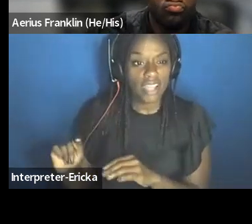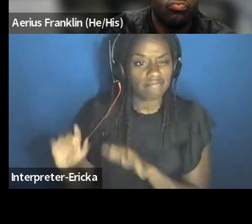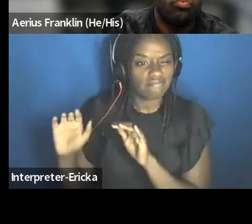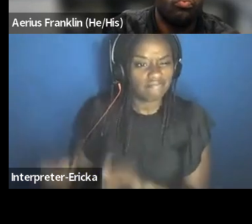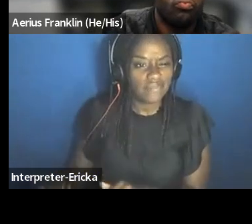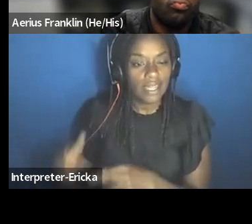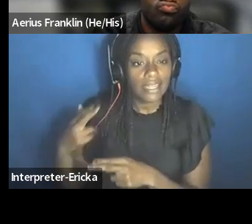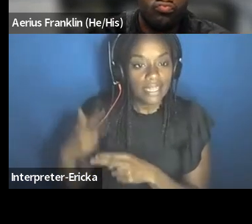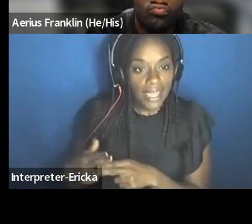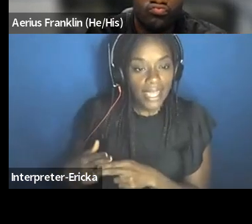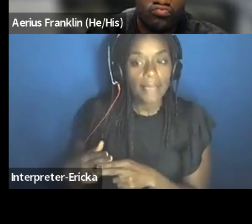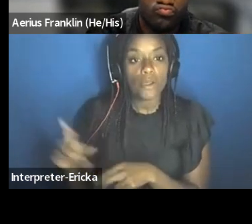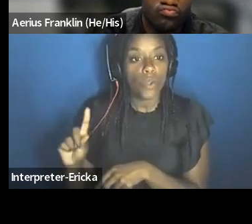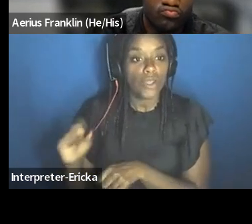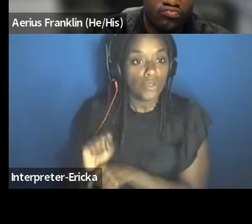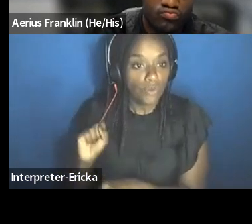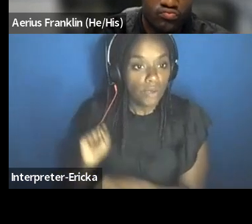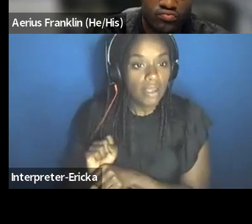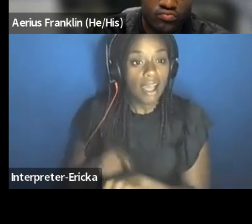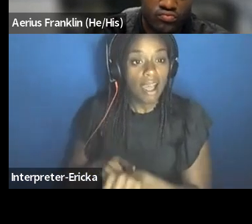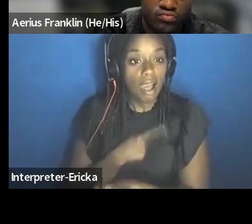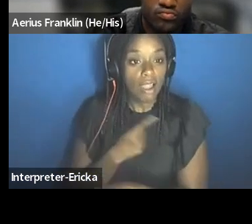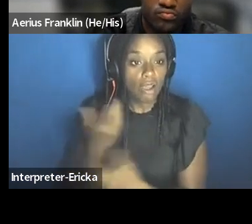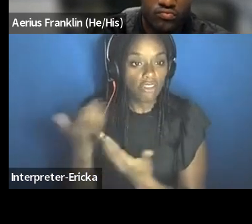there, and then we'll kind of go from there.